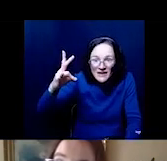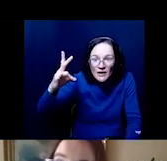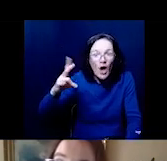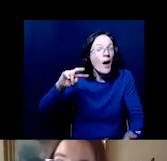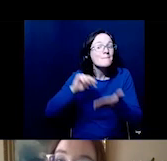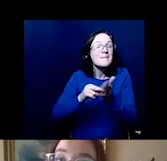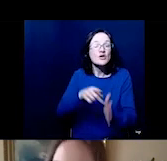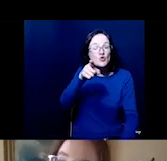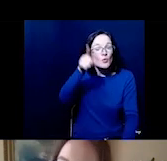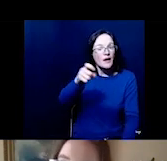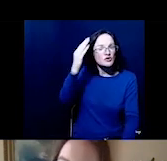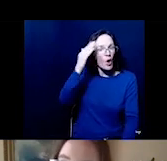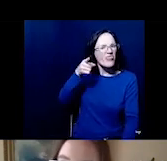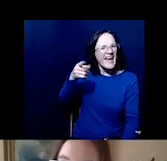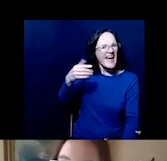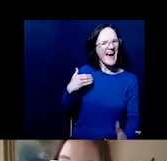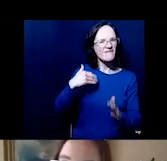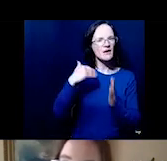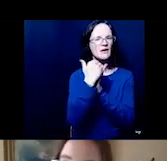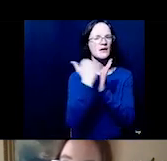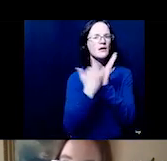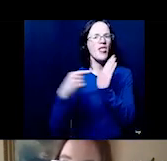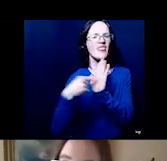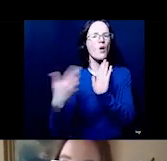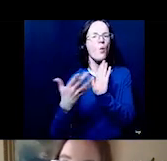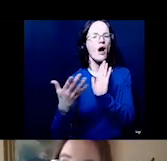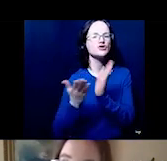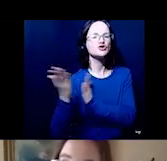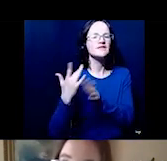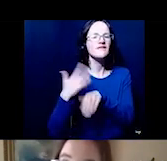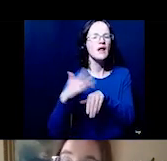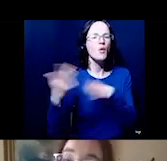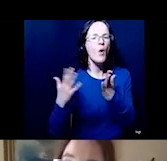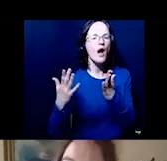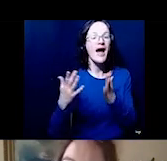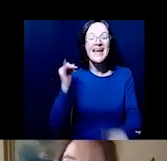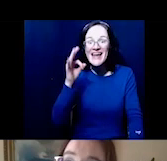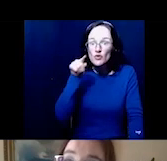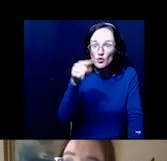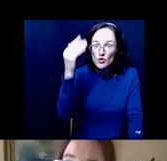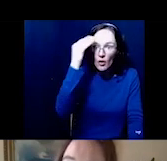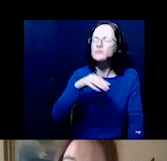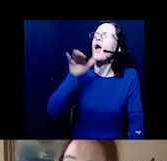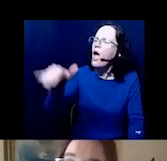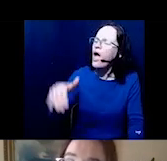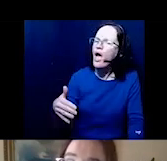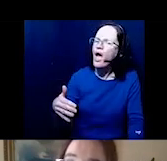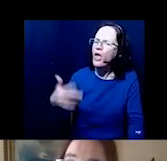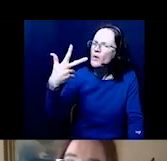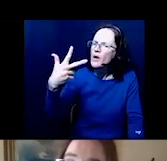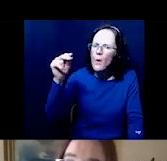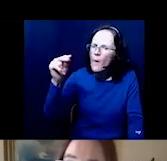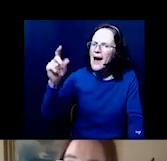your rights, which is what I've been doing for them for the past 4 years. And they keep patting themselves in the